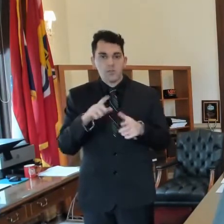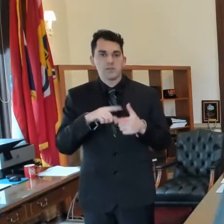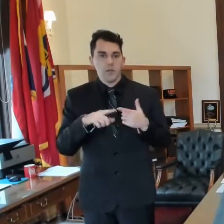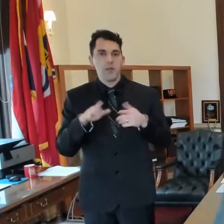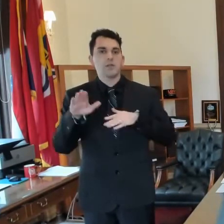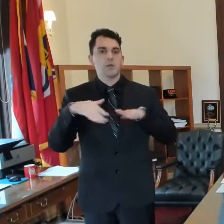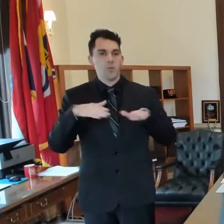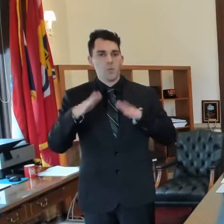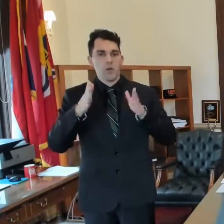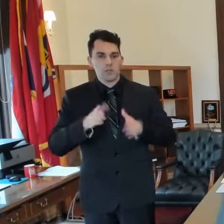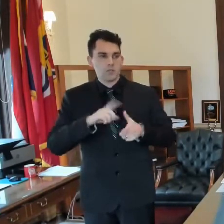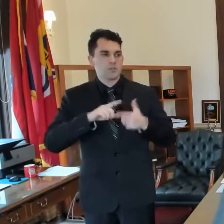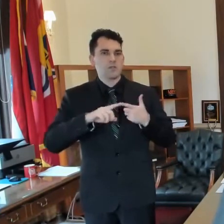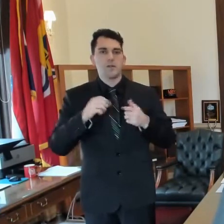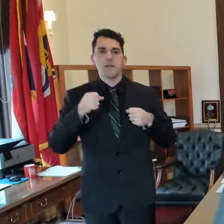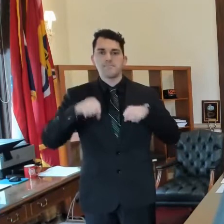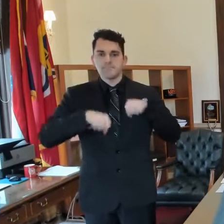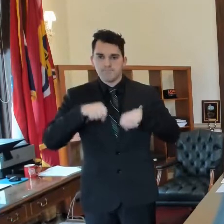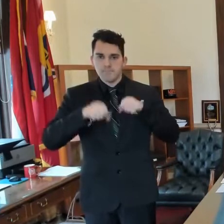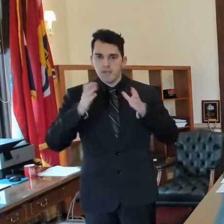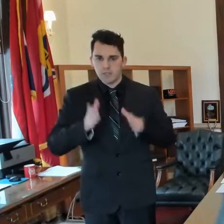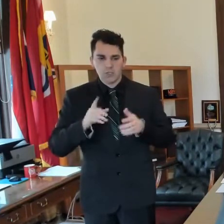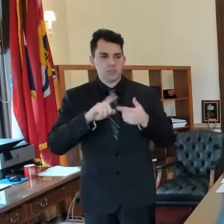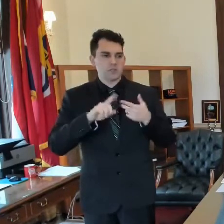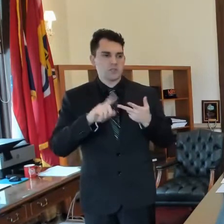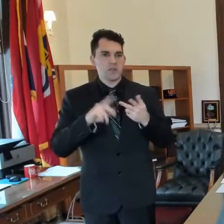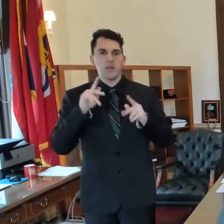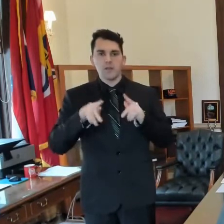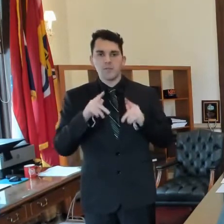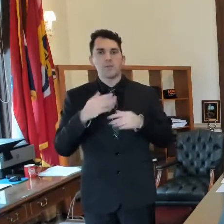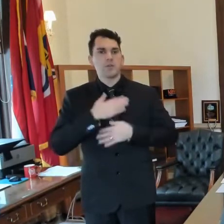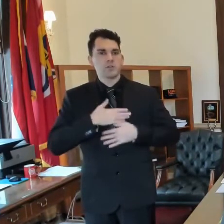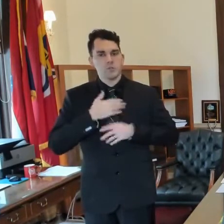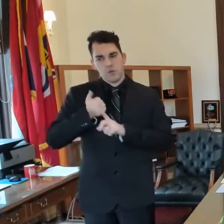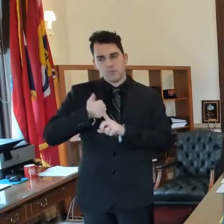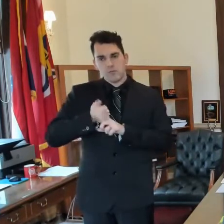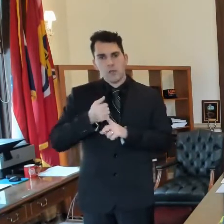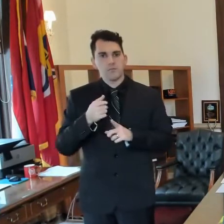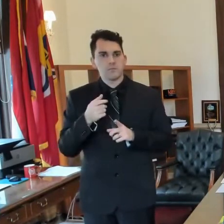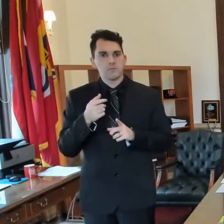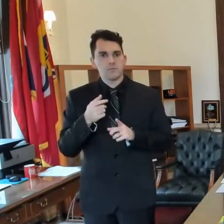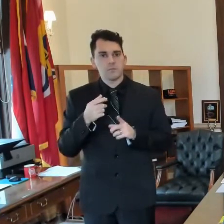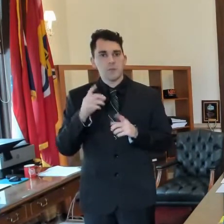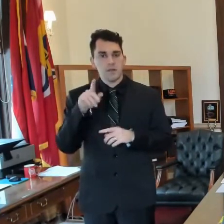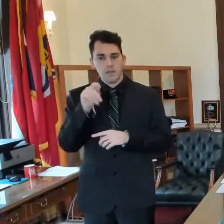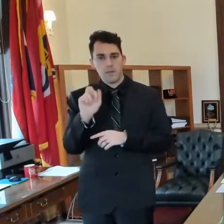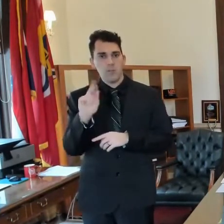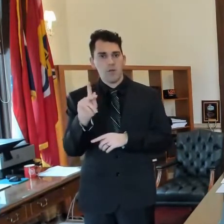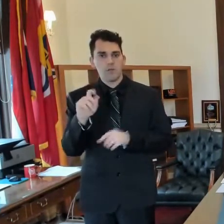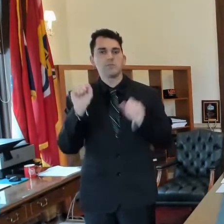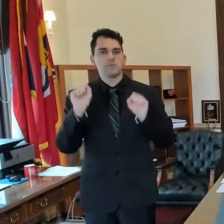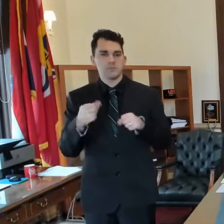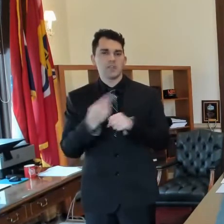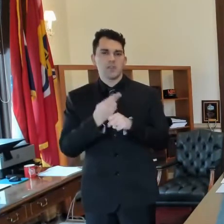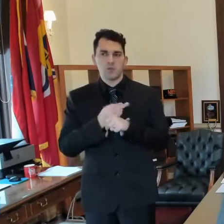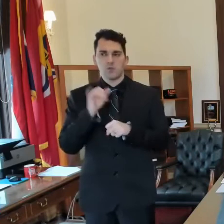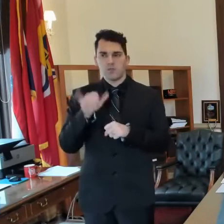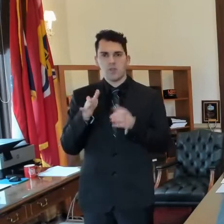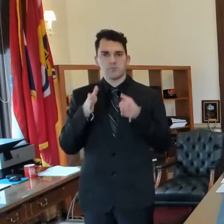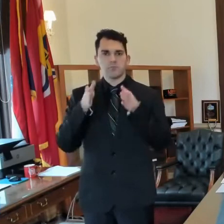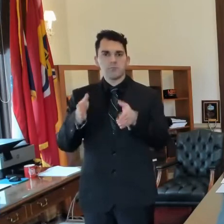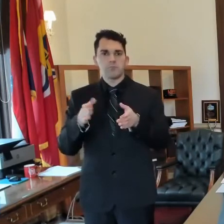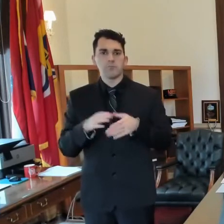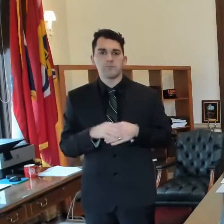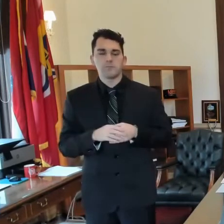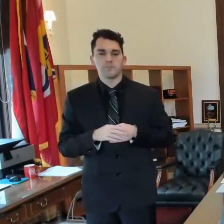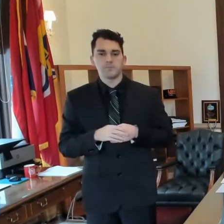walkers and bikers and people having a good time in the park can use those streets. I know